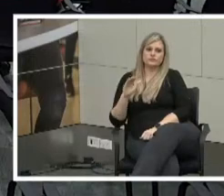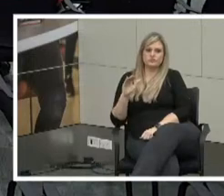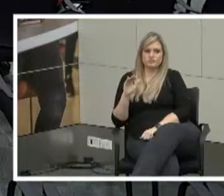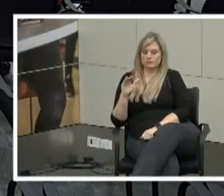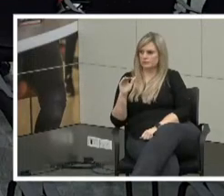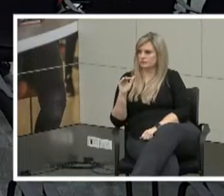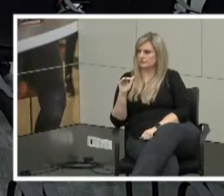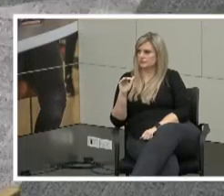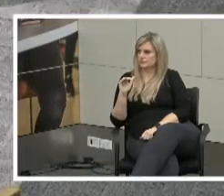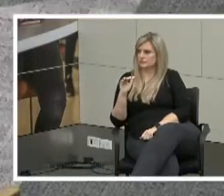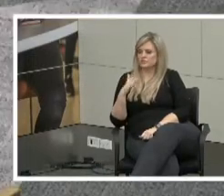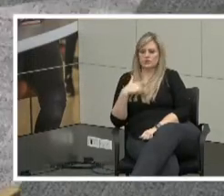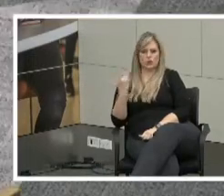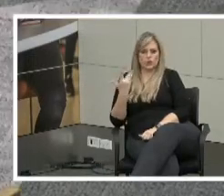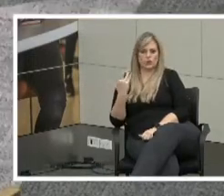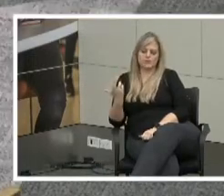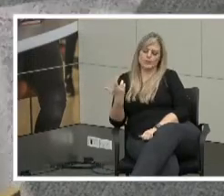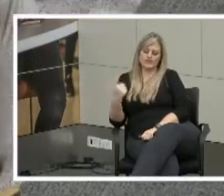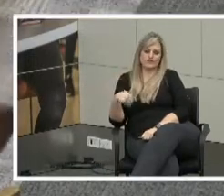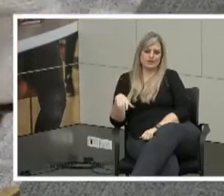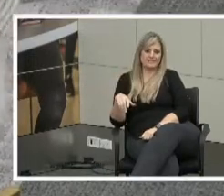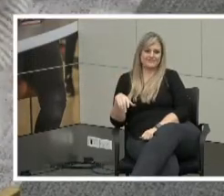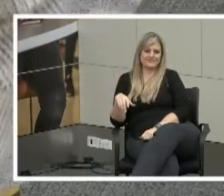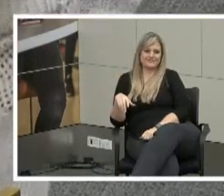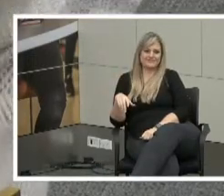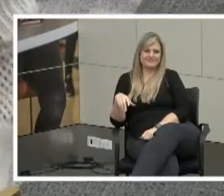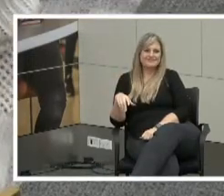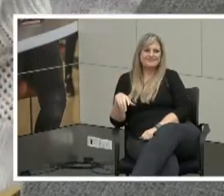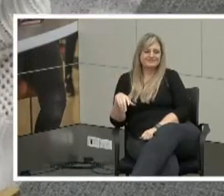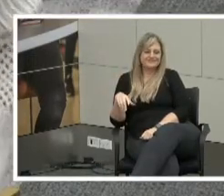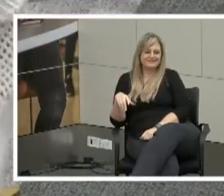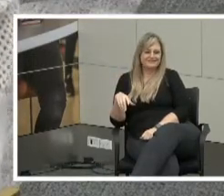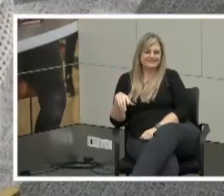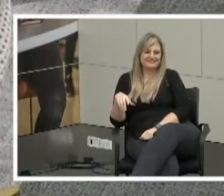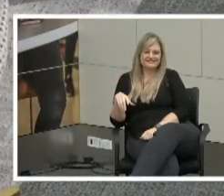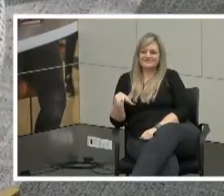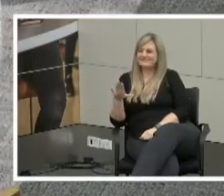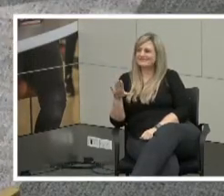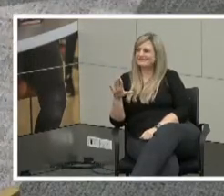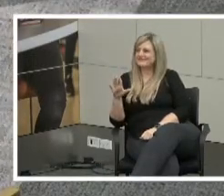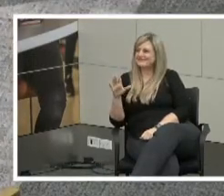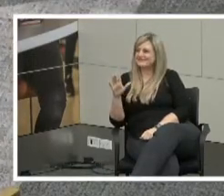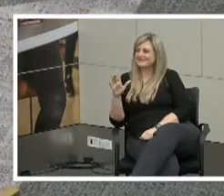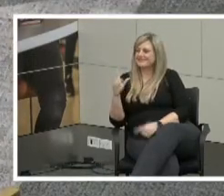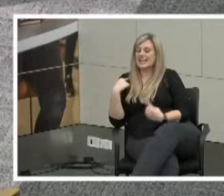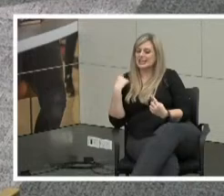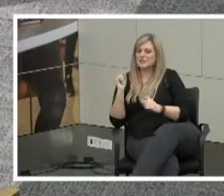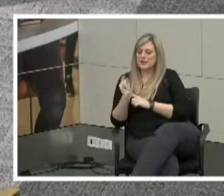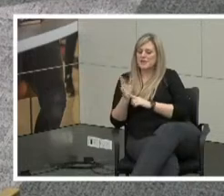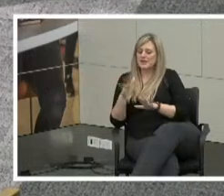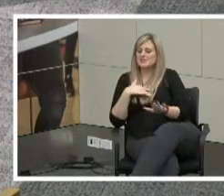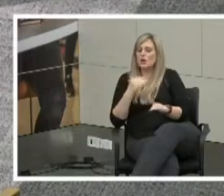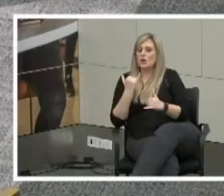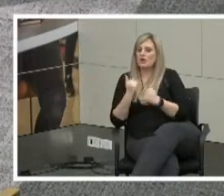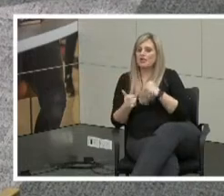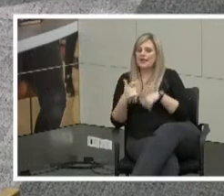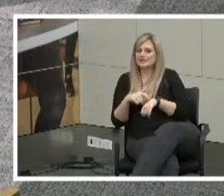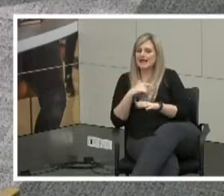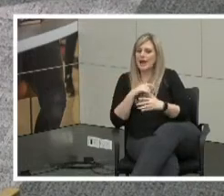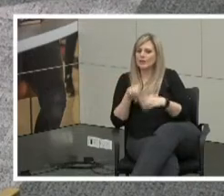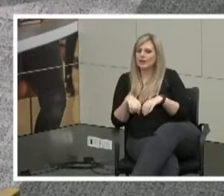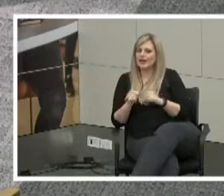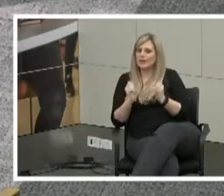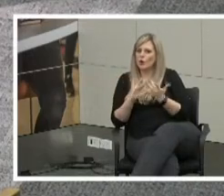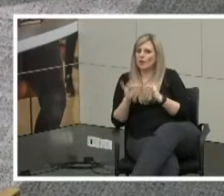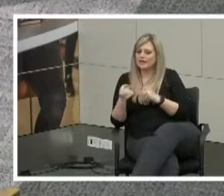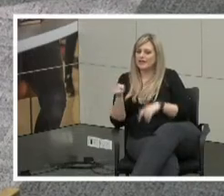ma'am what's up best friend it's been a while last time we talked you know we kind of broke the internet a little bit me